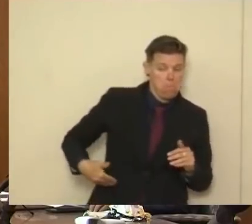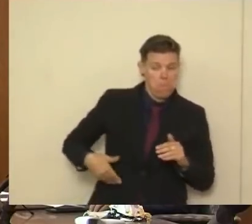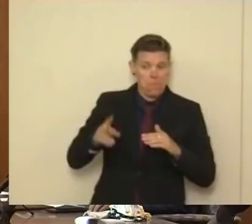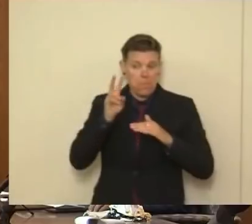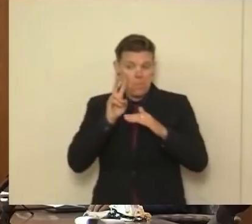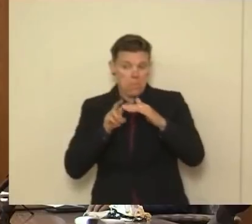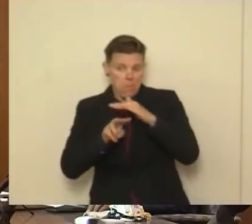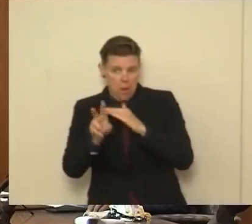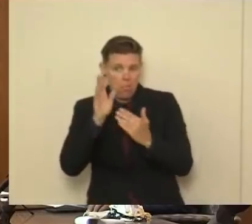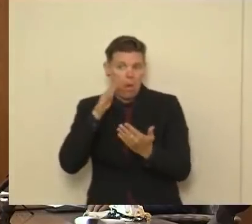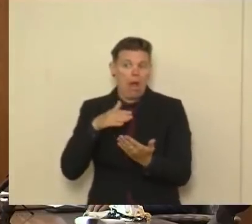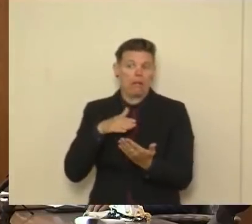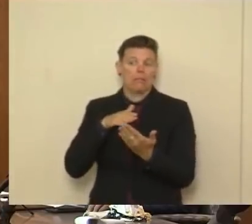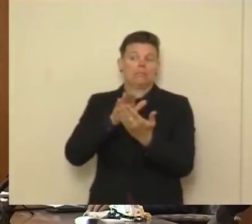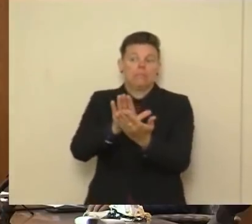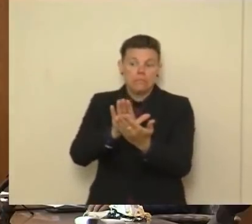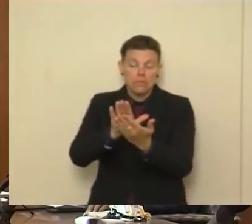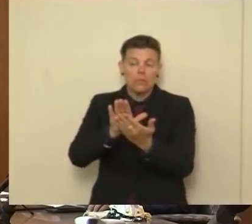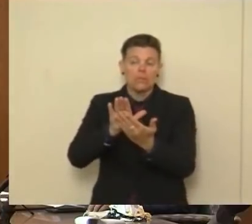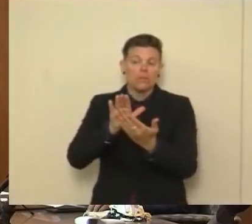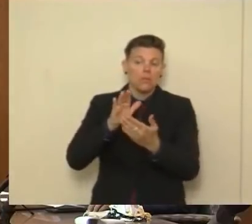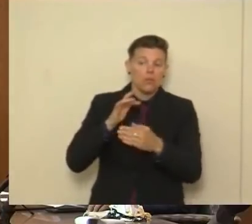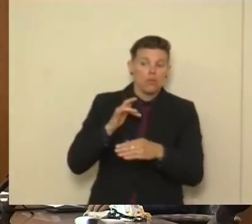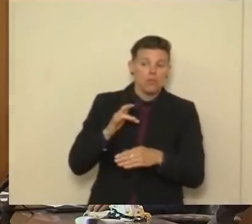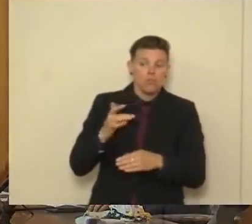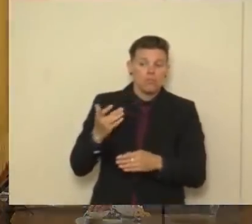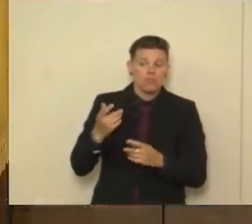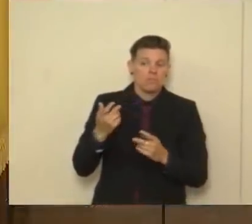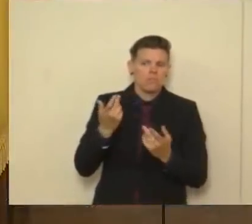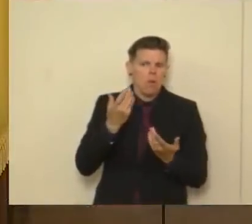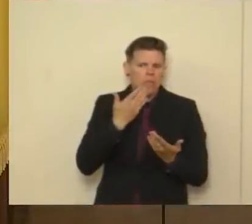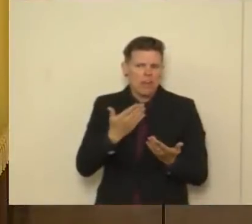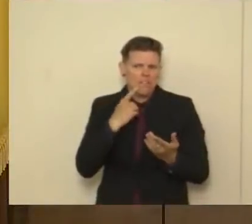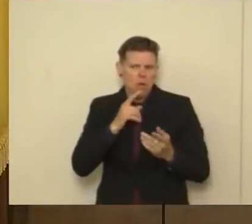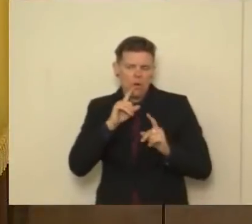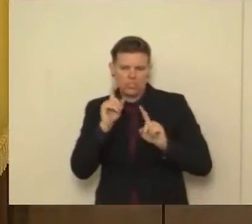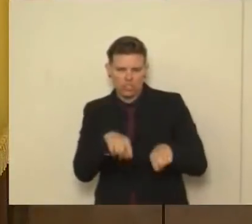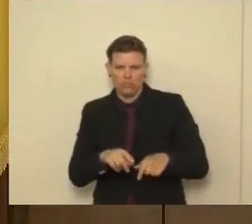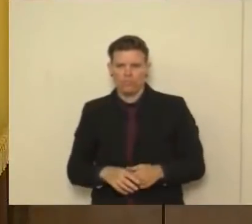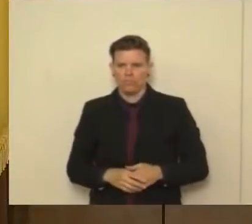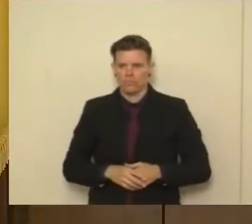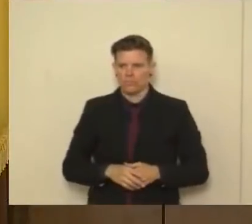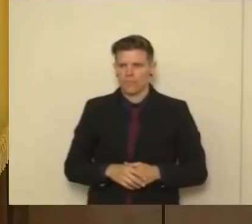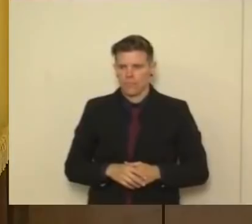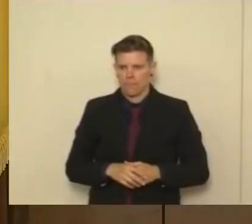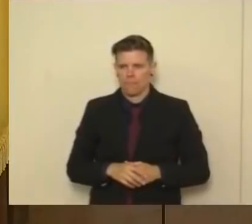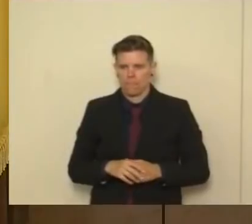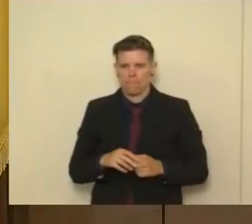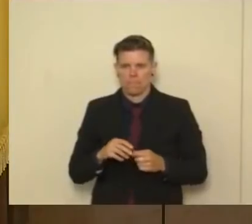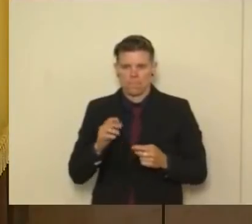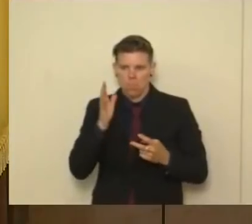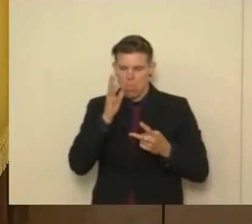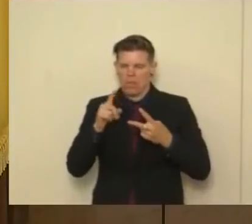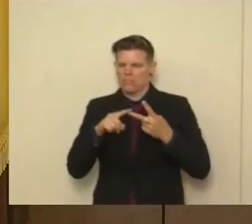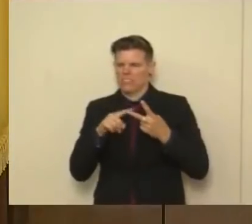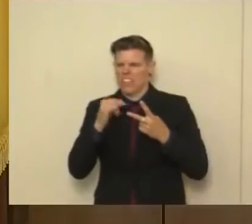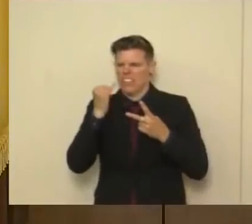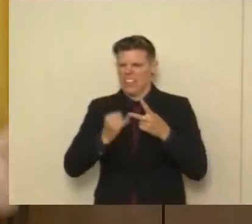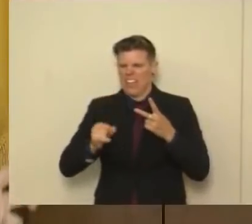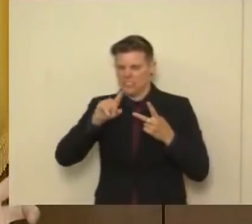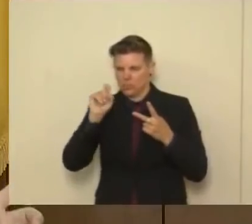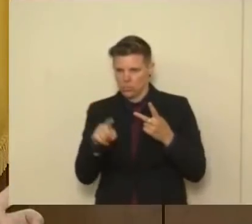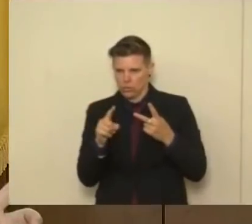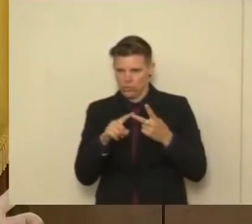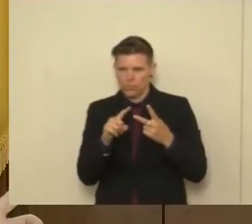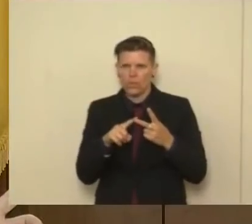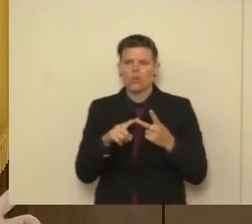did earlier in the pandemic. Thank you so much. Thank you. And actually, I'm going to do it again. I'm going to do the last question first. I'm going to answer that. You're going to